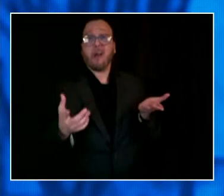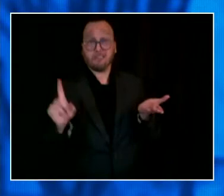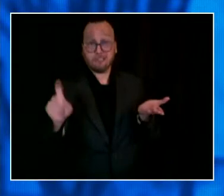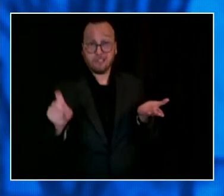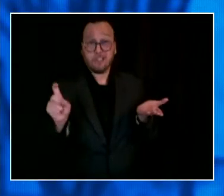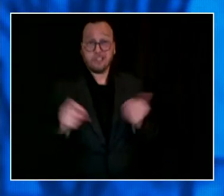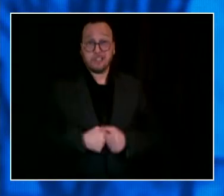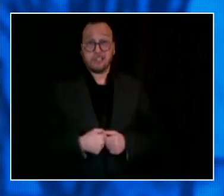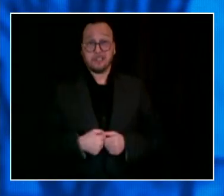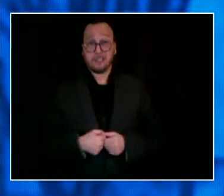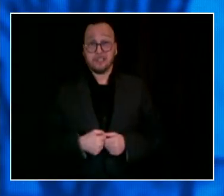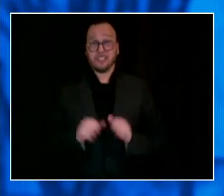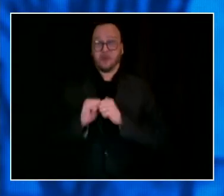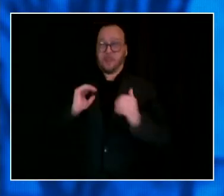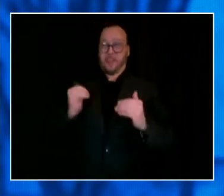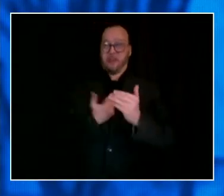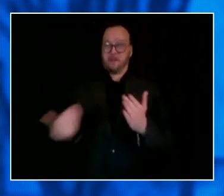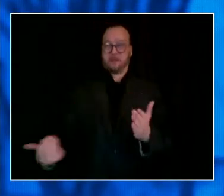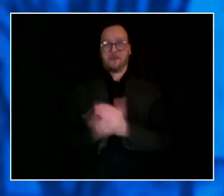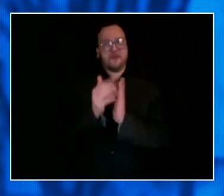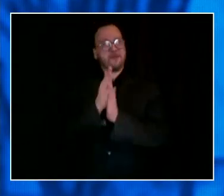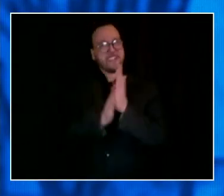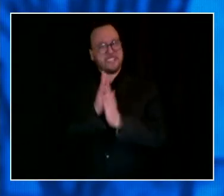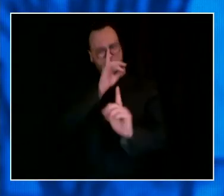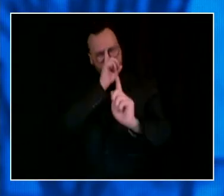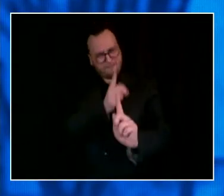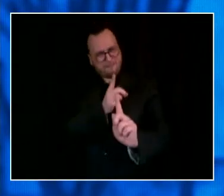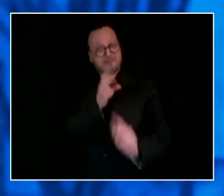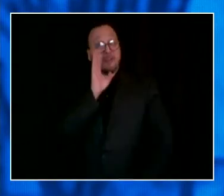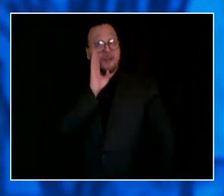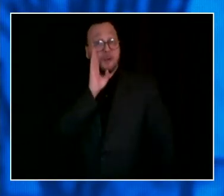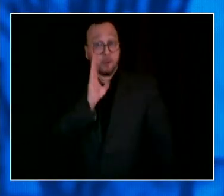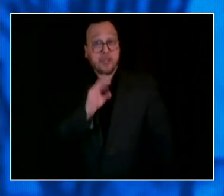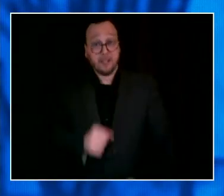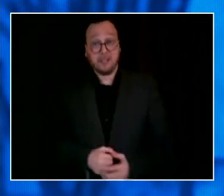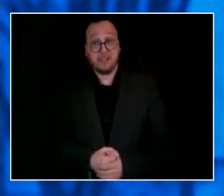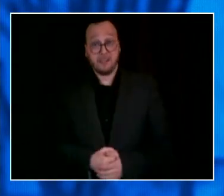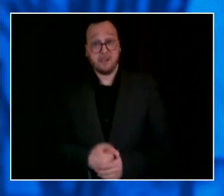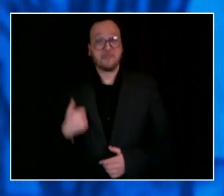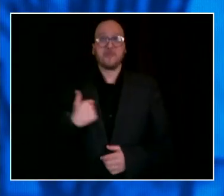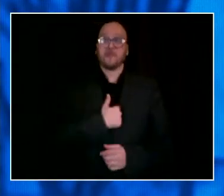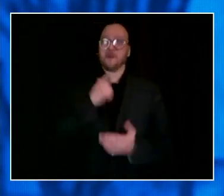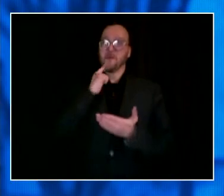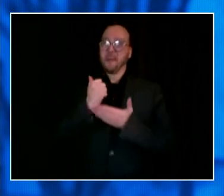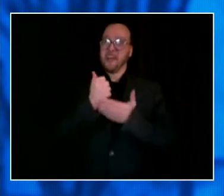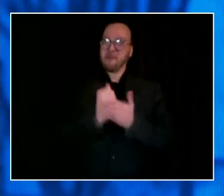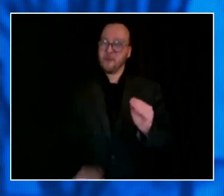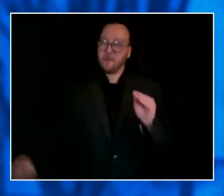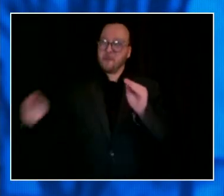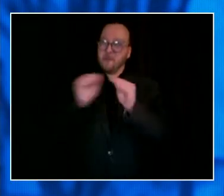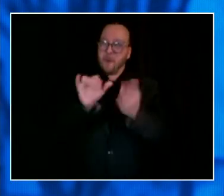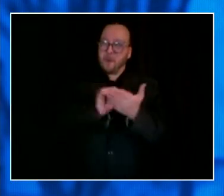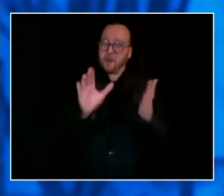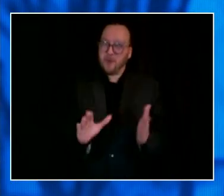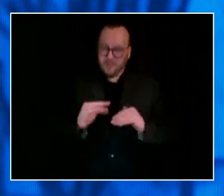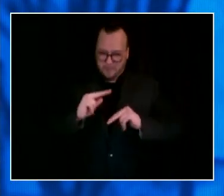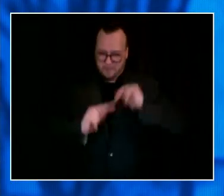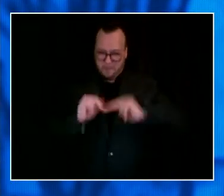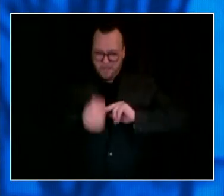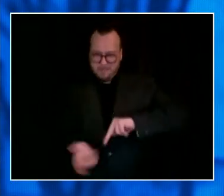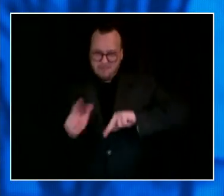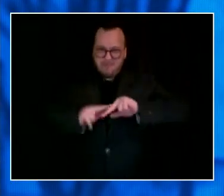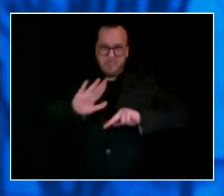With our new initiative, it will. We will help more New Yorkers build up credit and